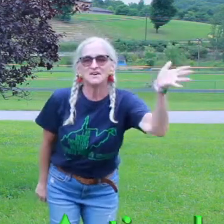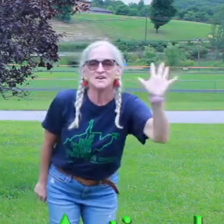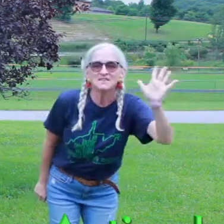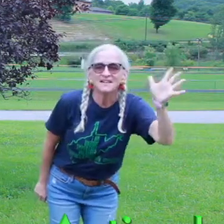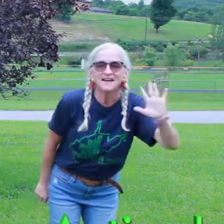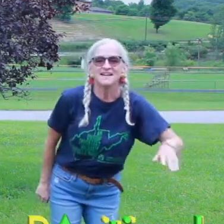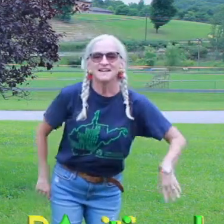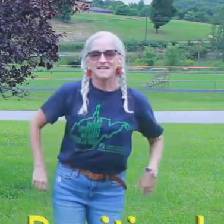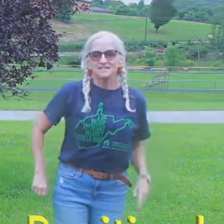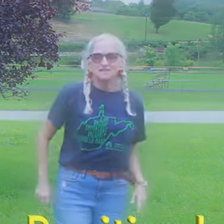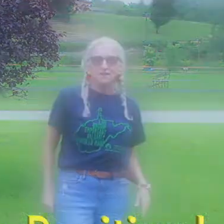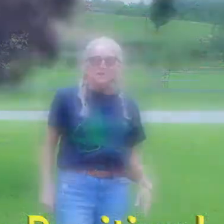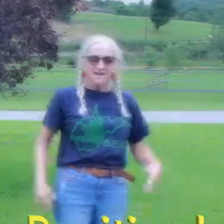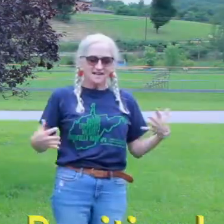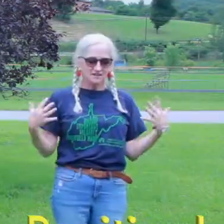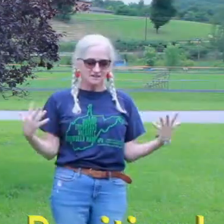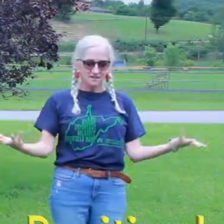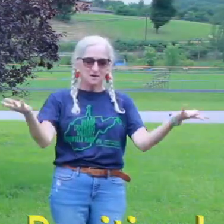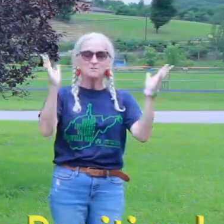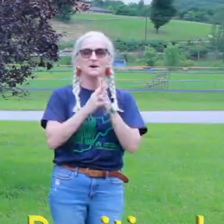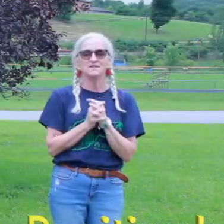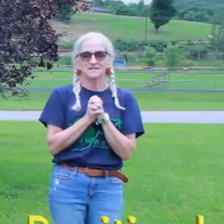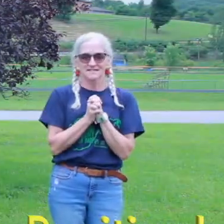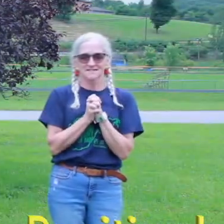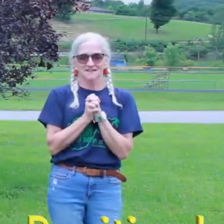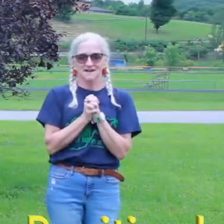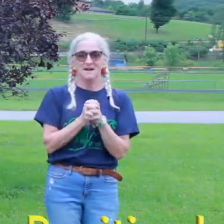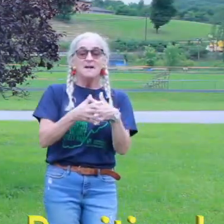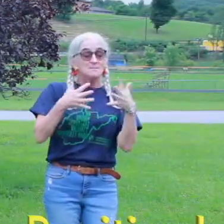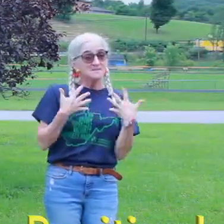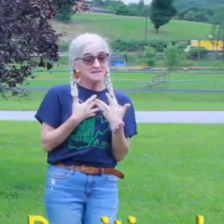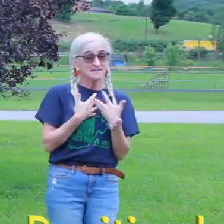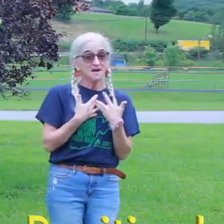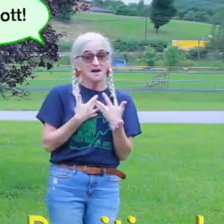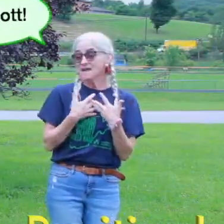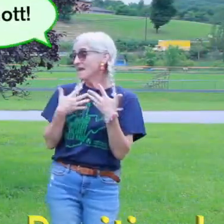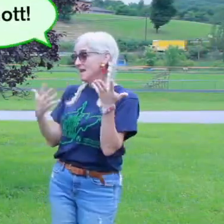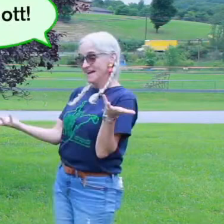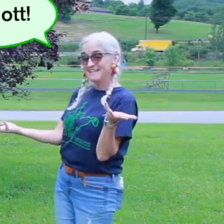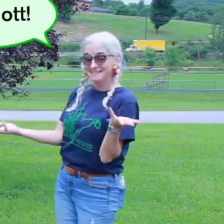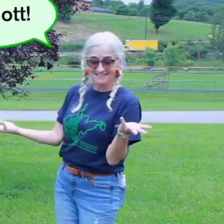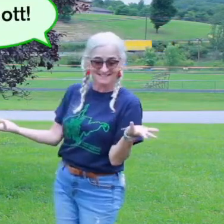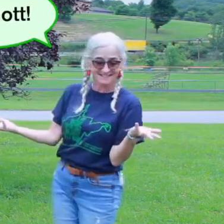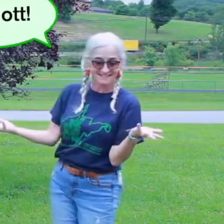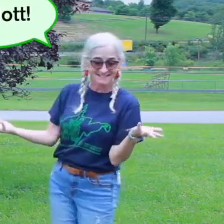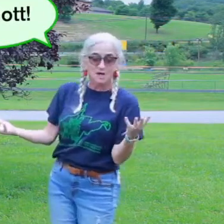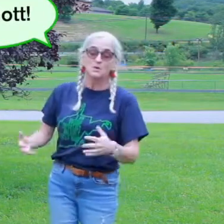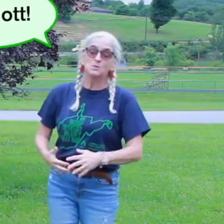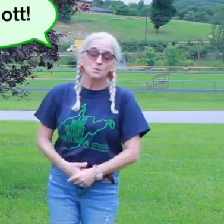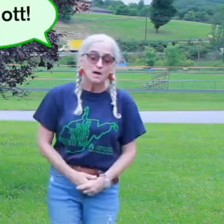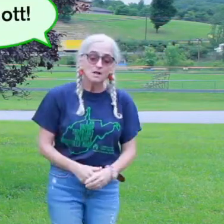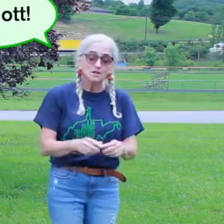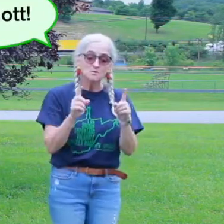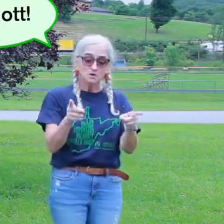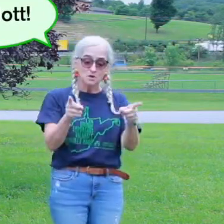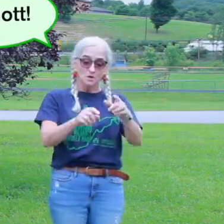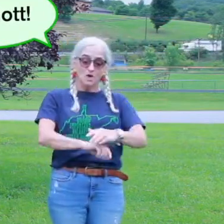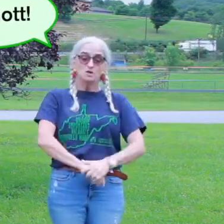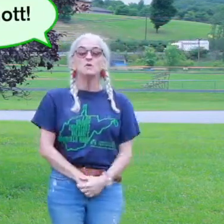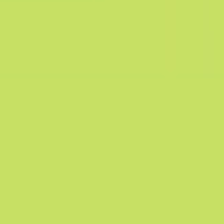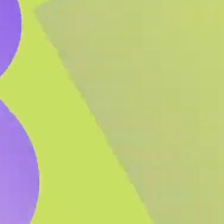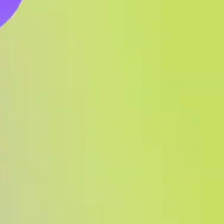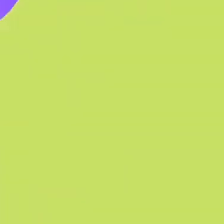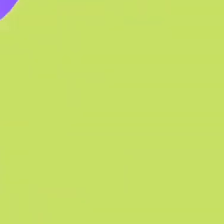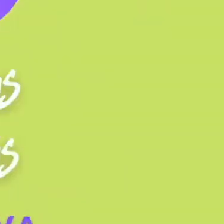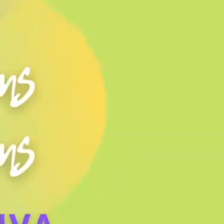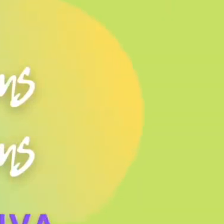Congratulations! Hola! Es hora de acción positiva! Mrs. Hutt and Miss Shema, we welcome you